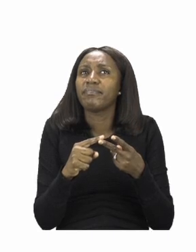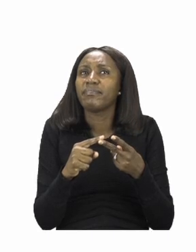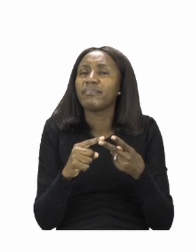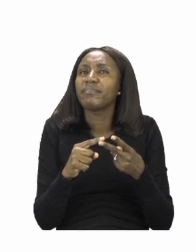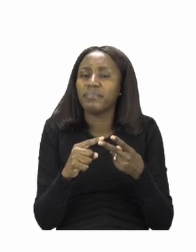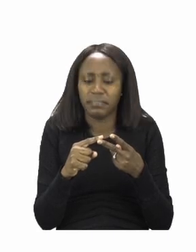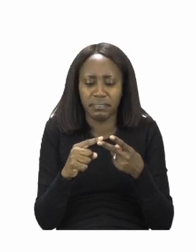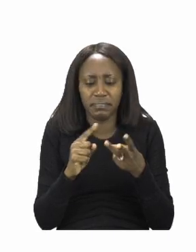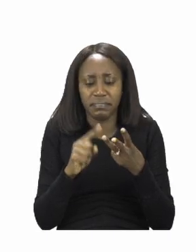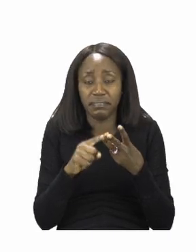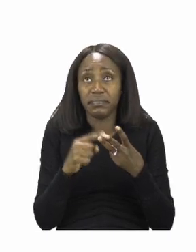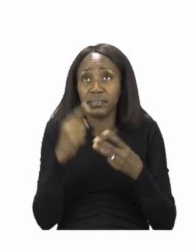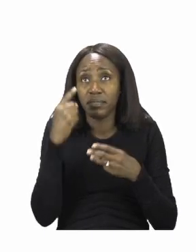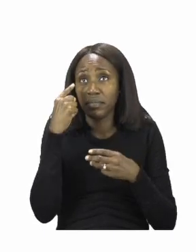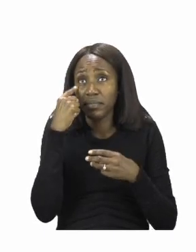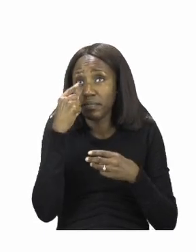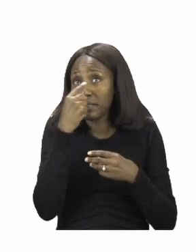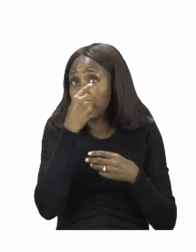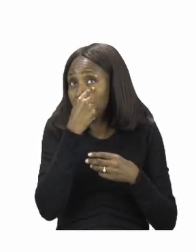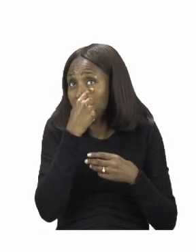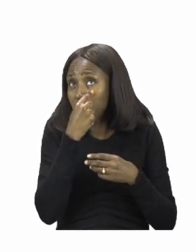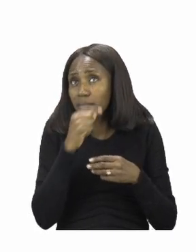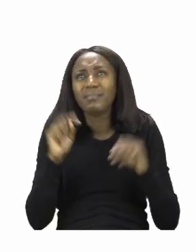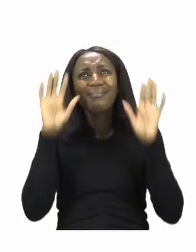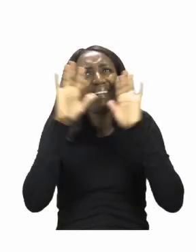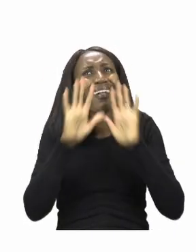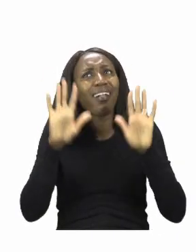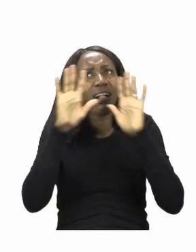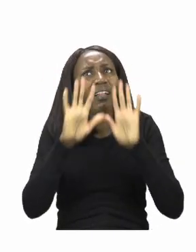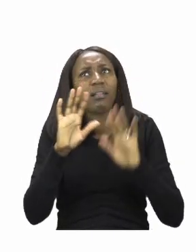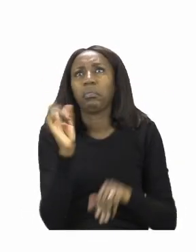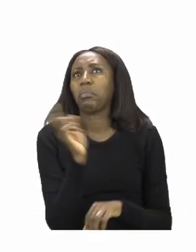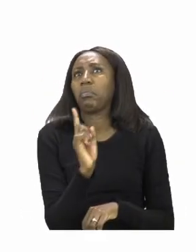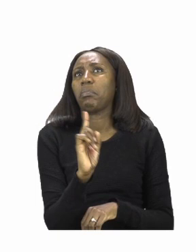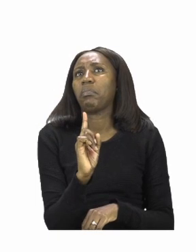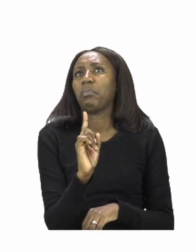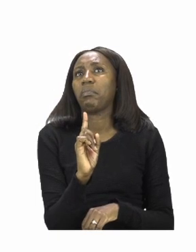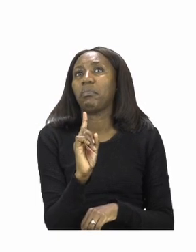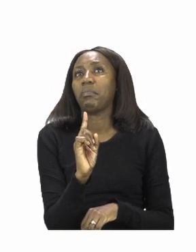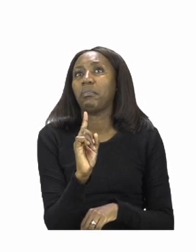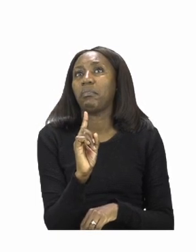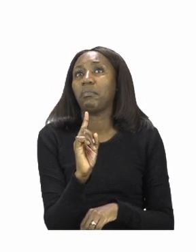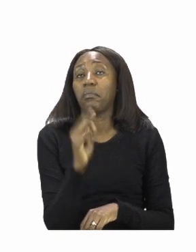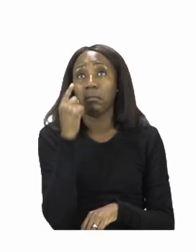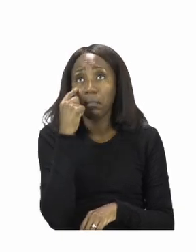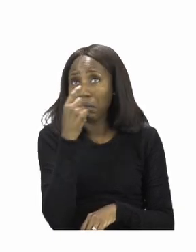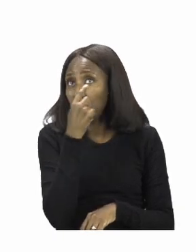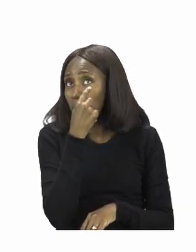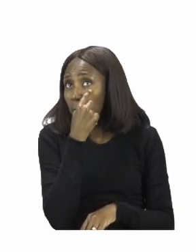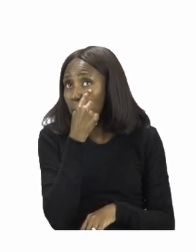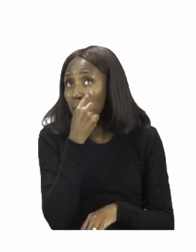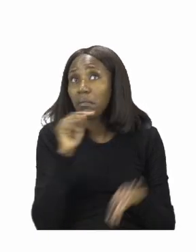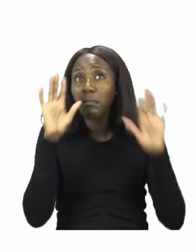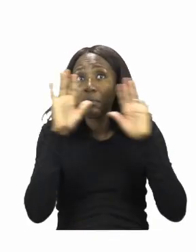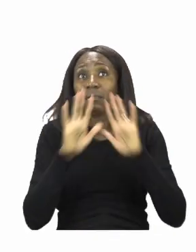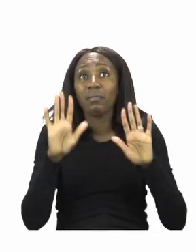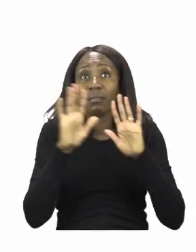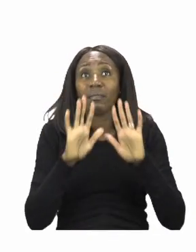Number 3 says, what color is your eyes?